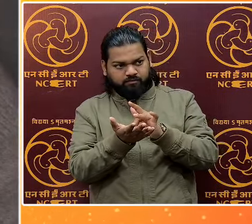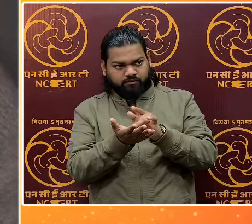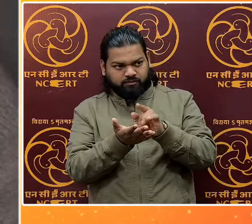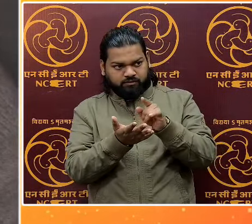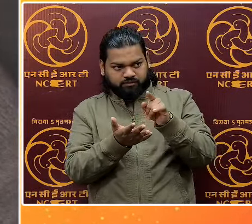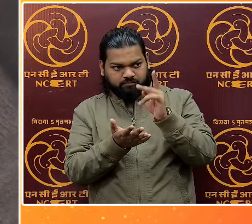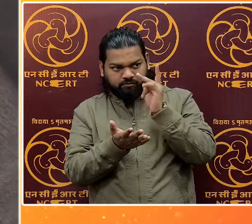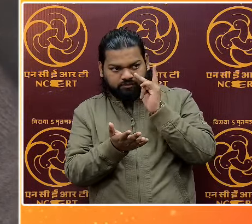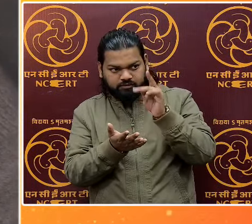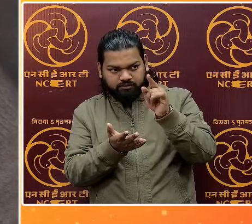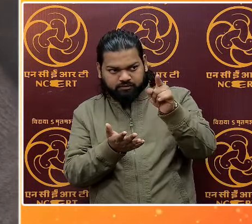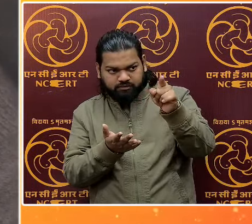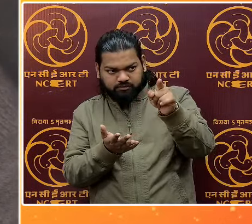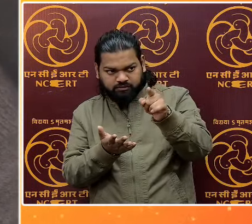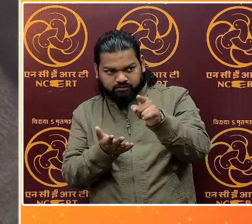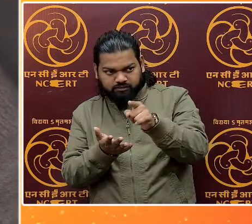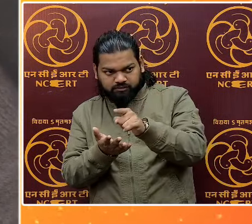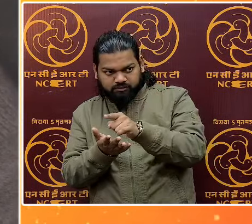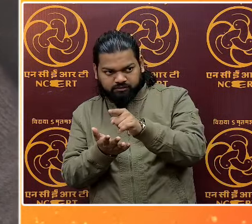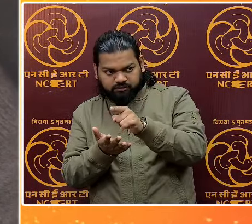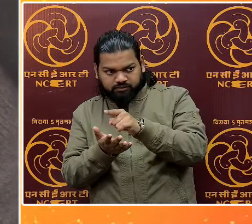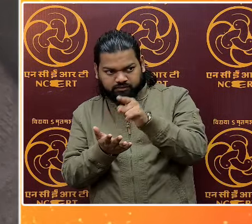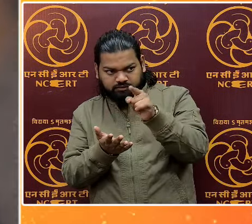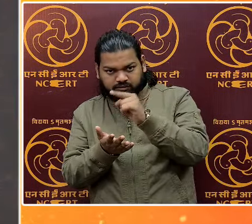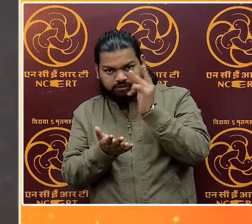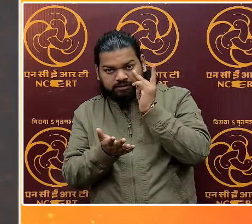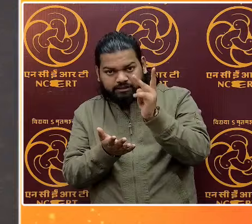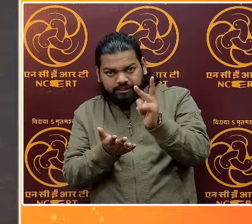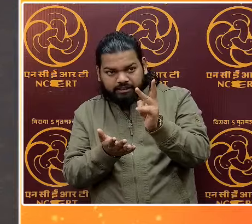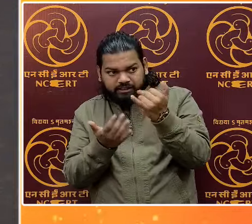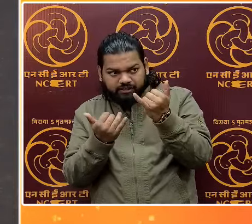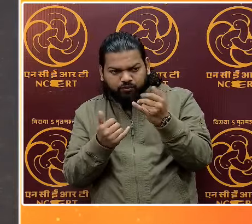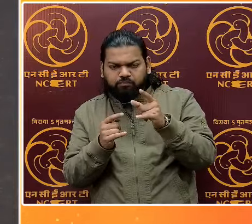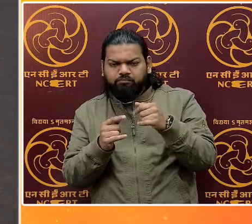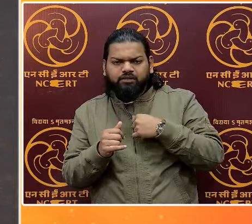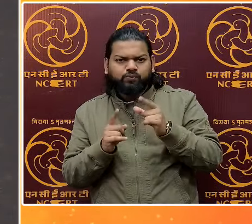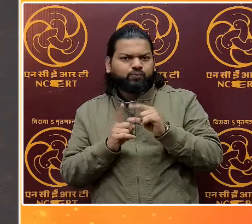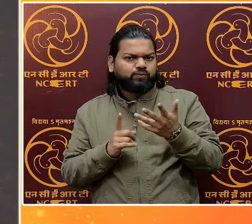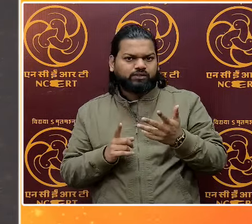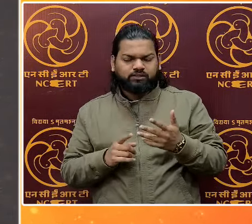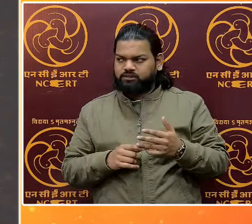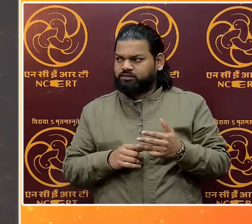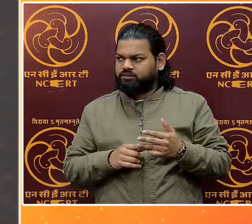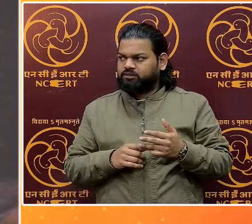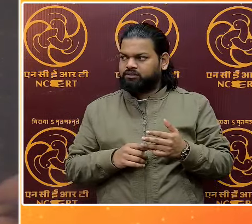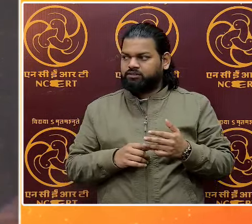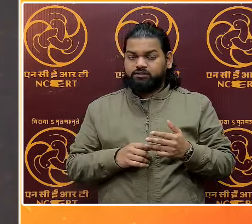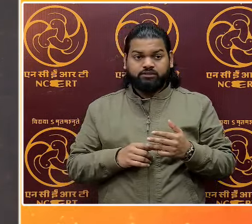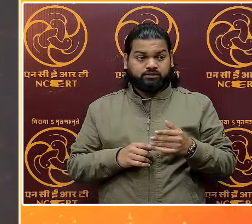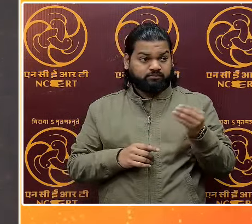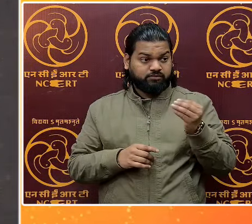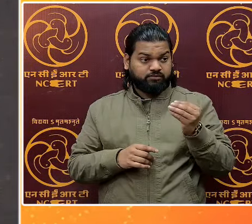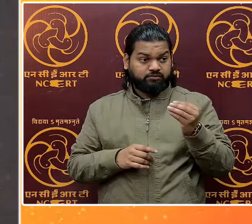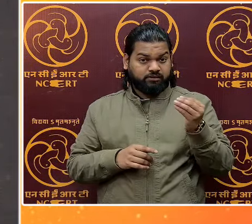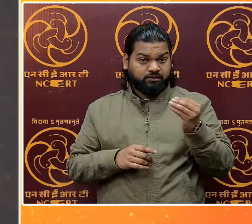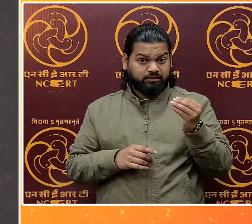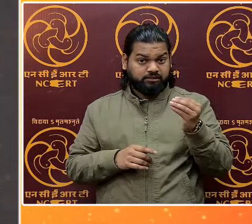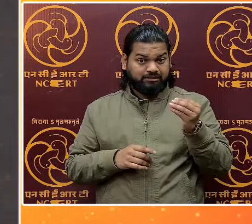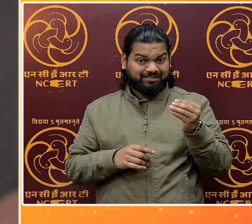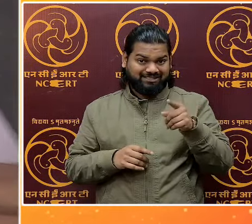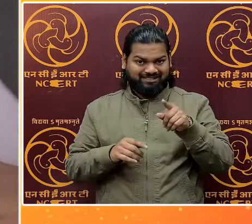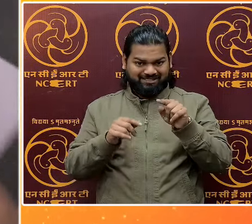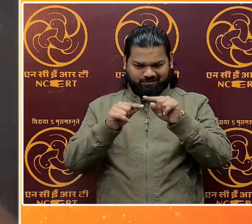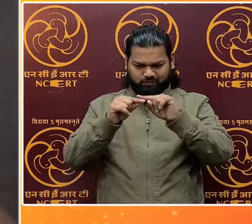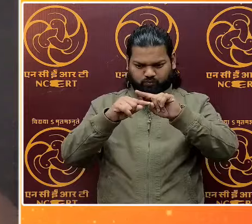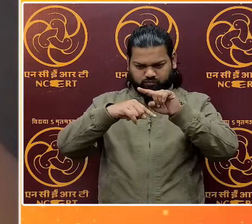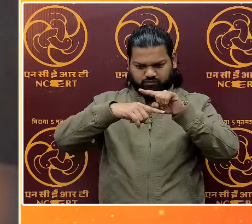I saw the reflection of this light coming. Now, what I will do with the help of